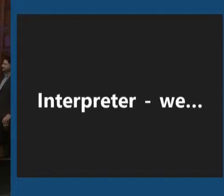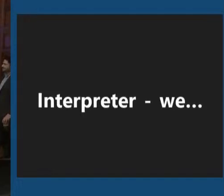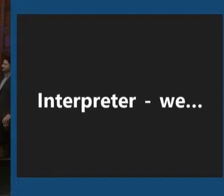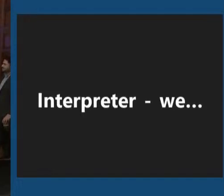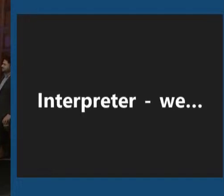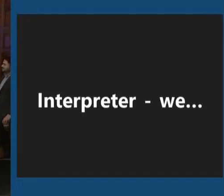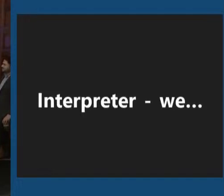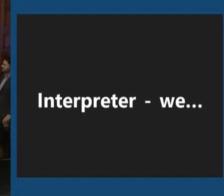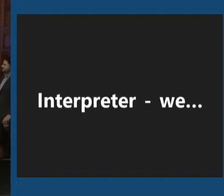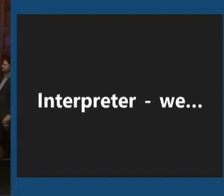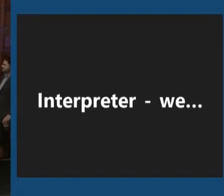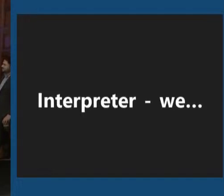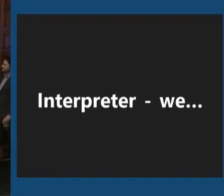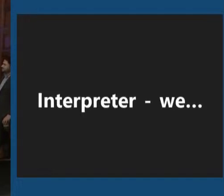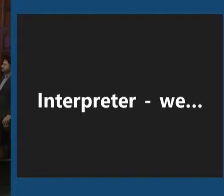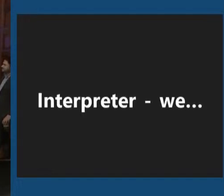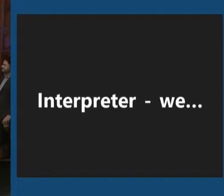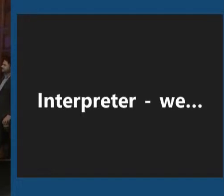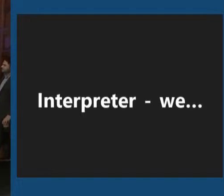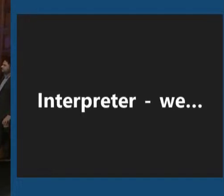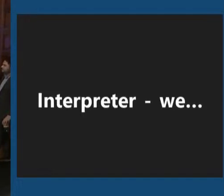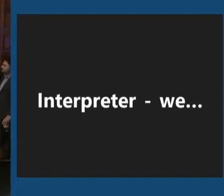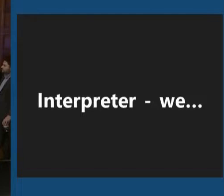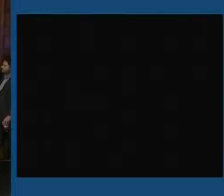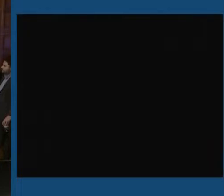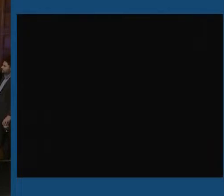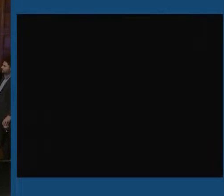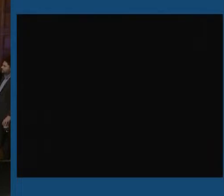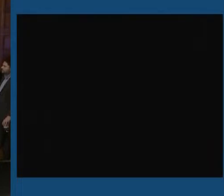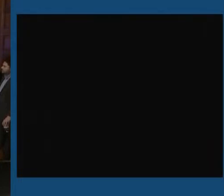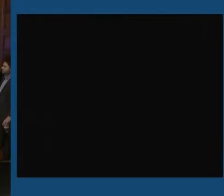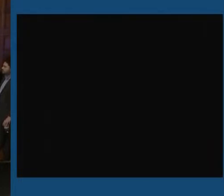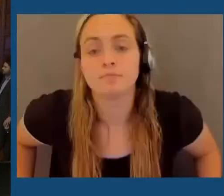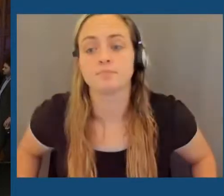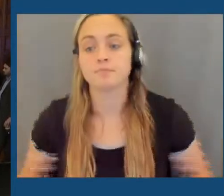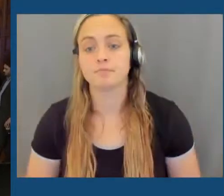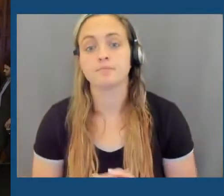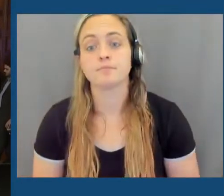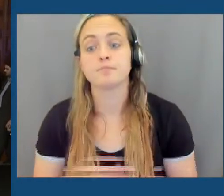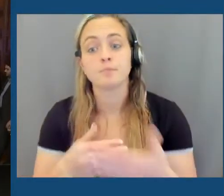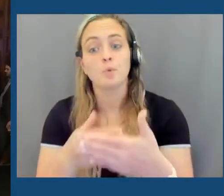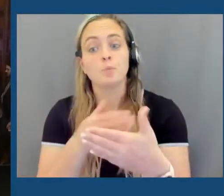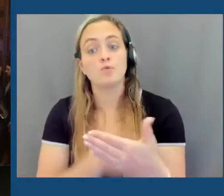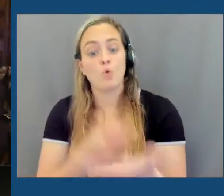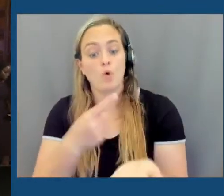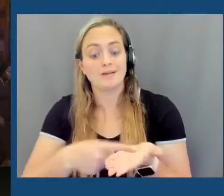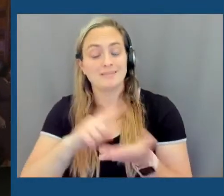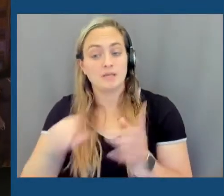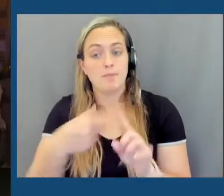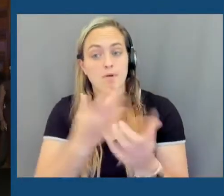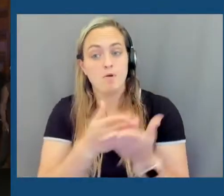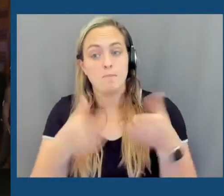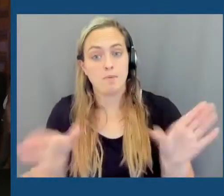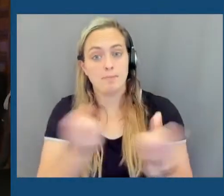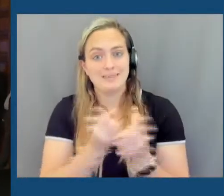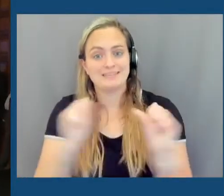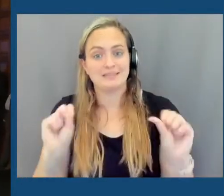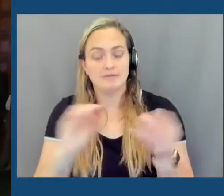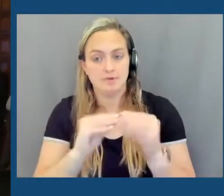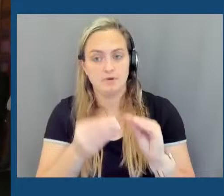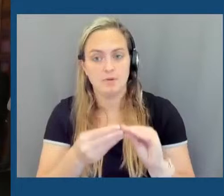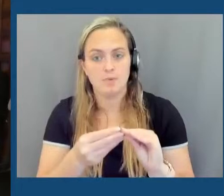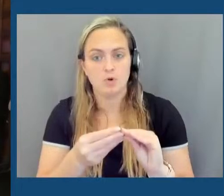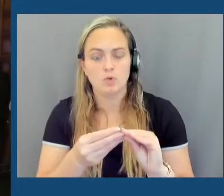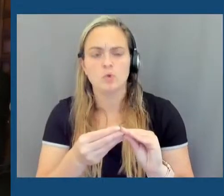Good afternoon. Before I get into today's news about our public safety numbers, I want to start with a quick update on a series